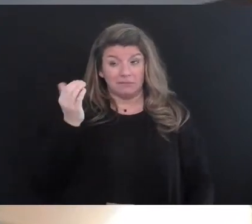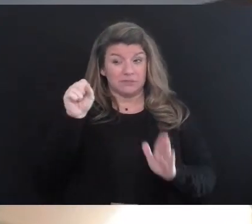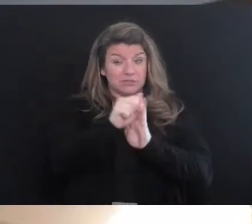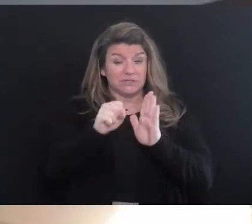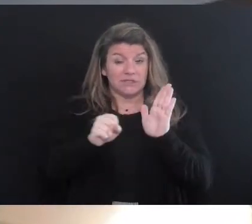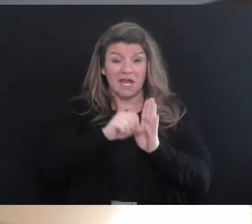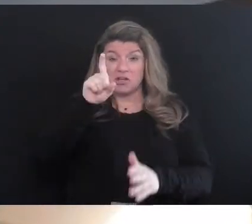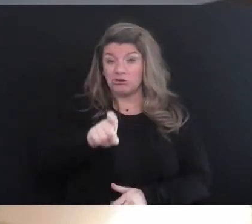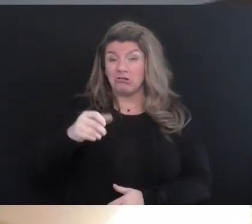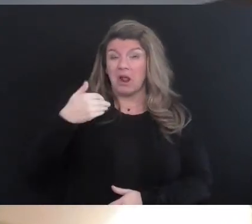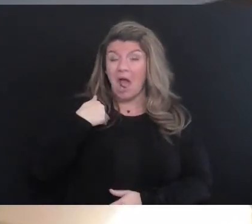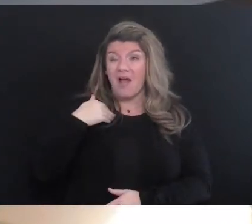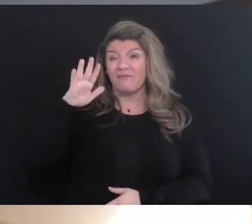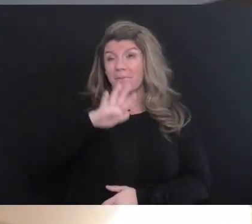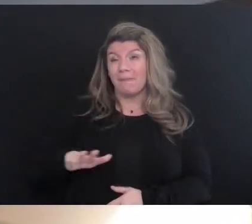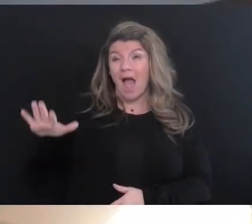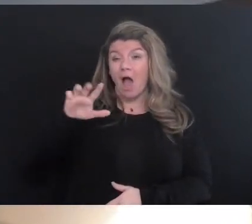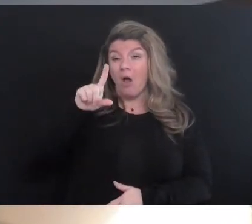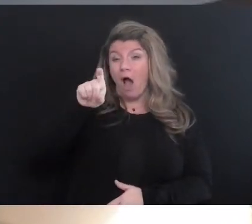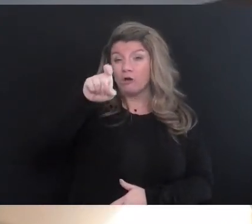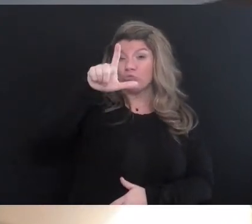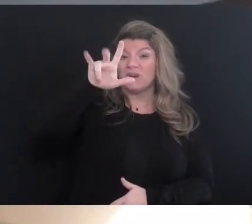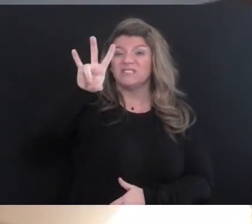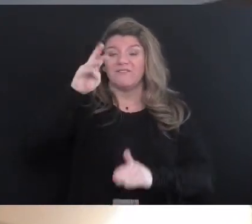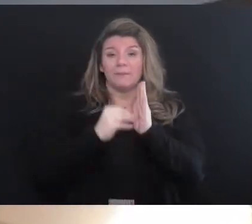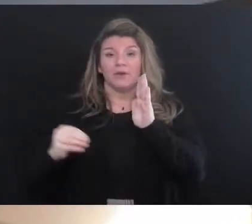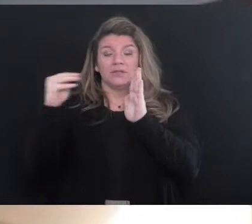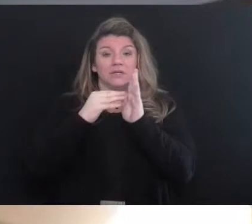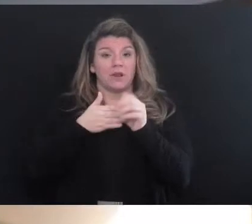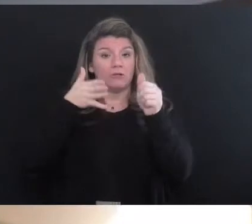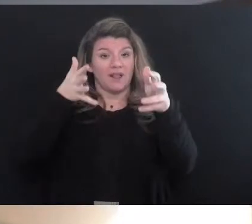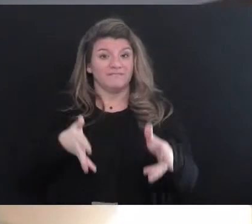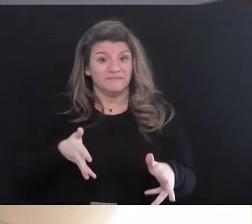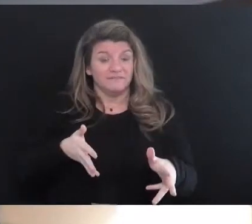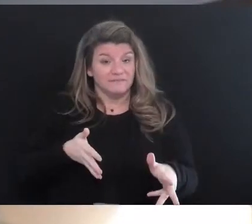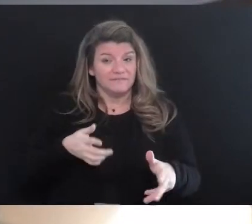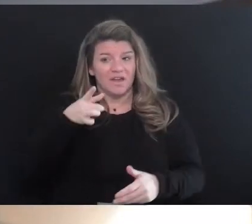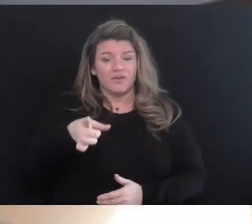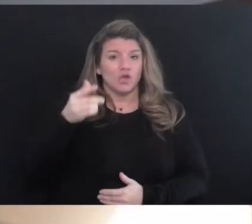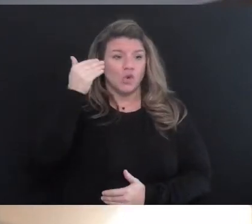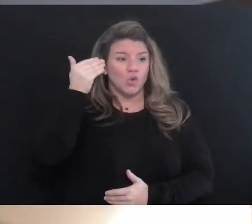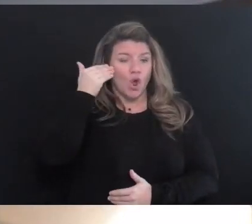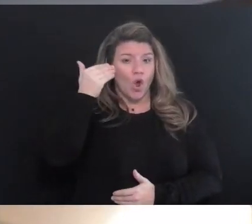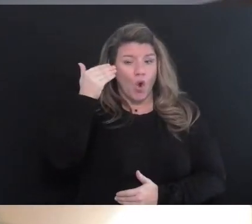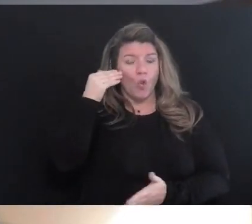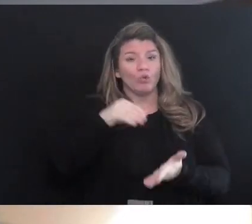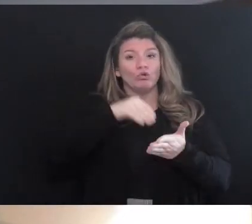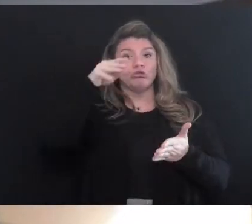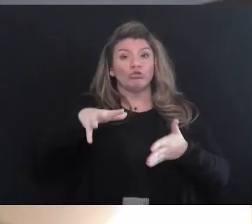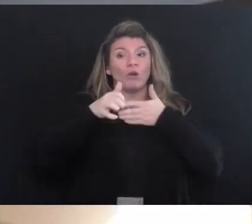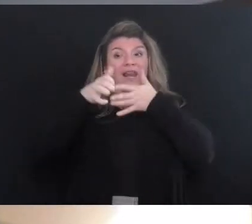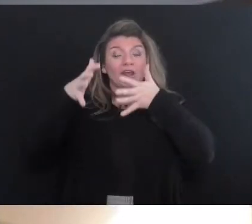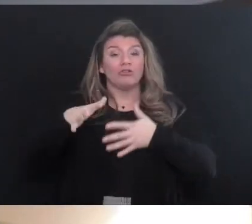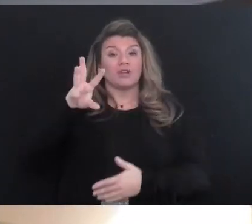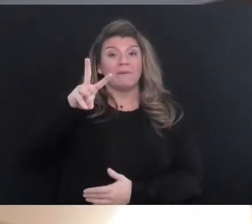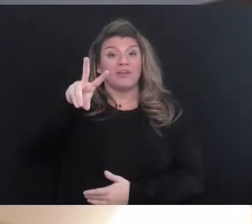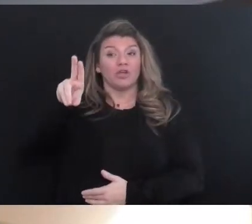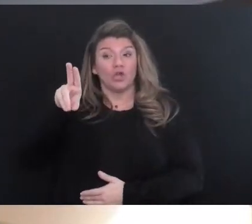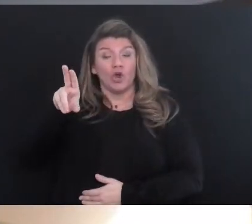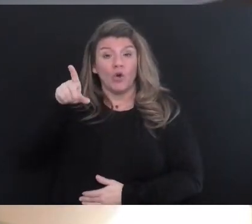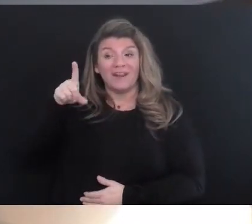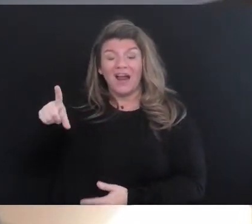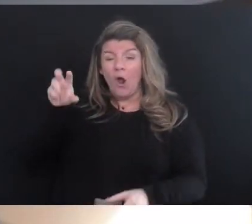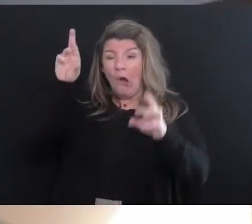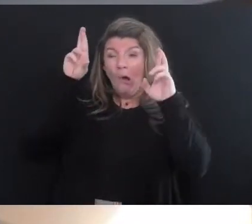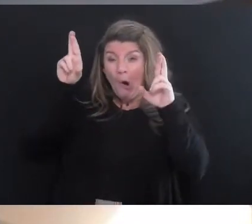about $127 million remaining. As you may know, student leaders at West Virginia University have been hoping some